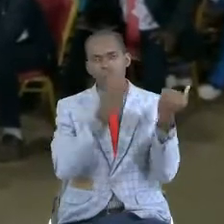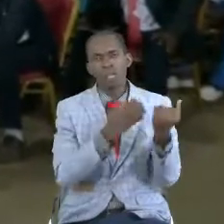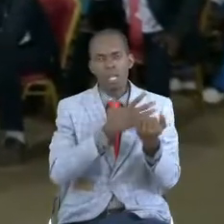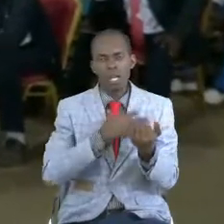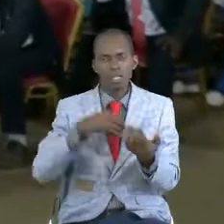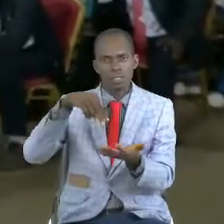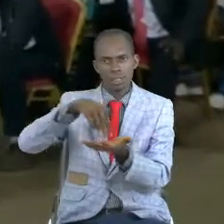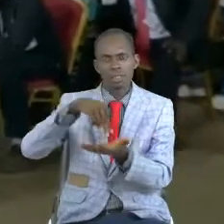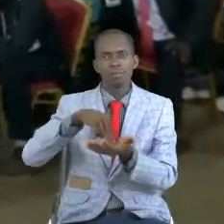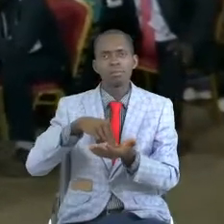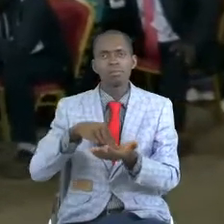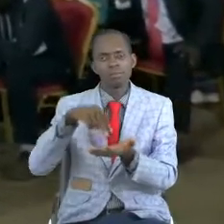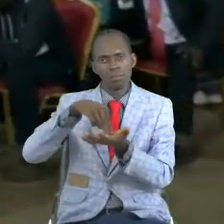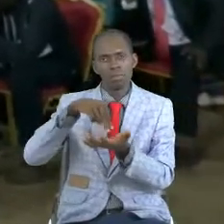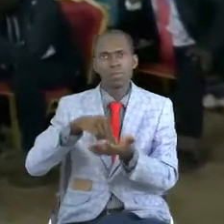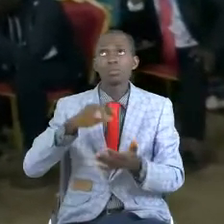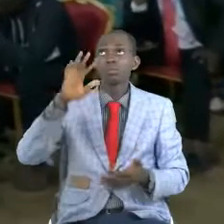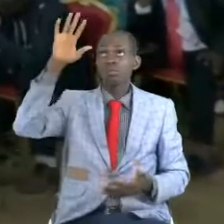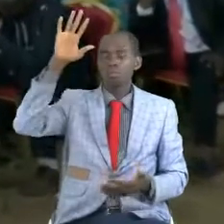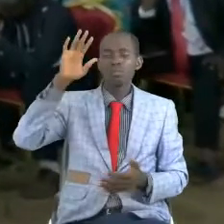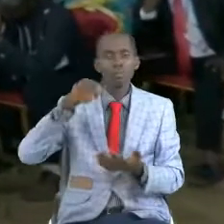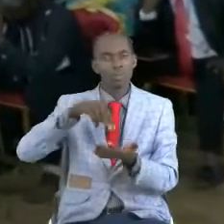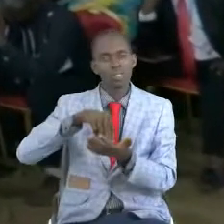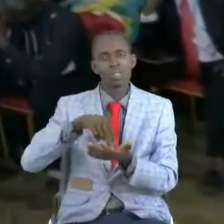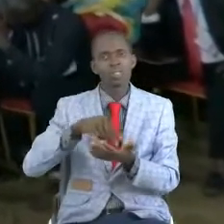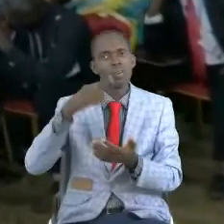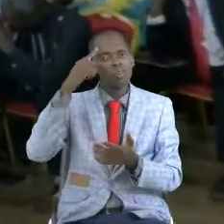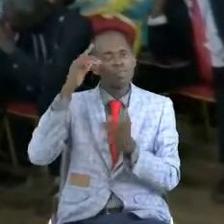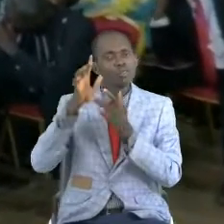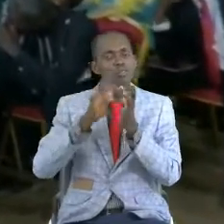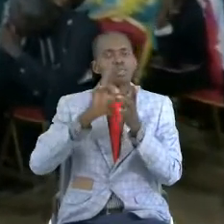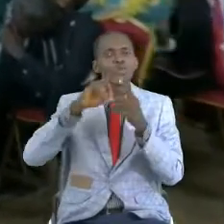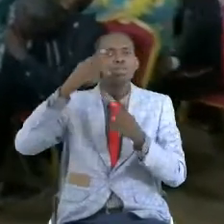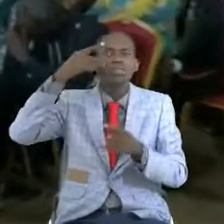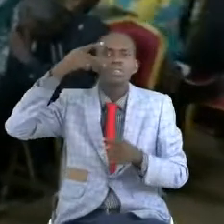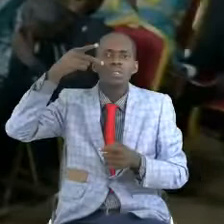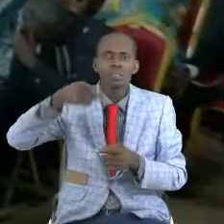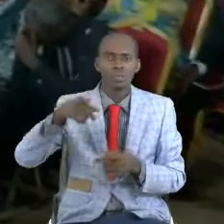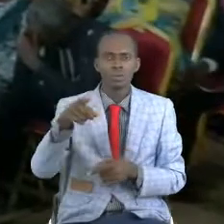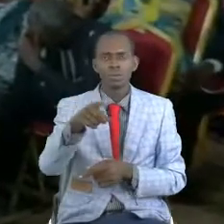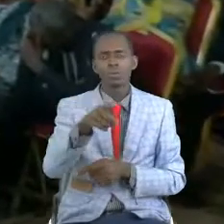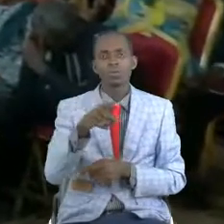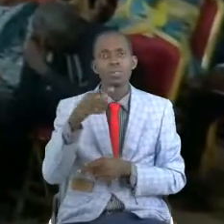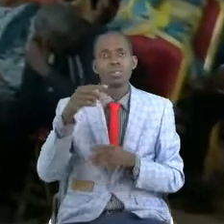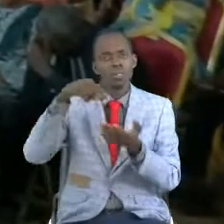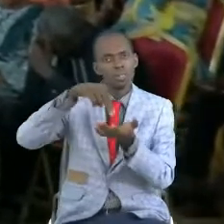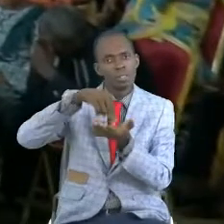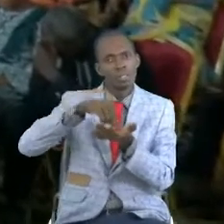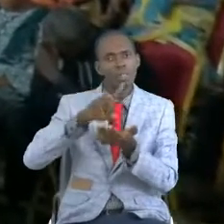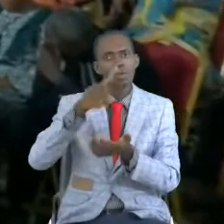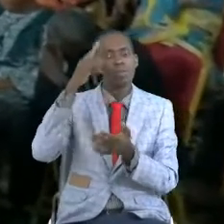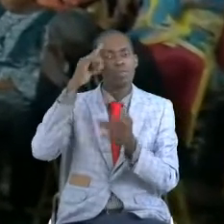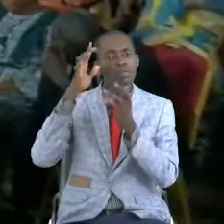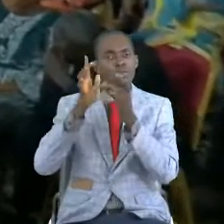up for Jesus to save you. Stand up for Jesus to forgive you. Stand up